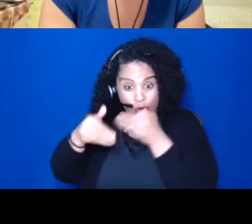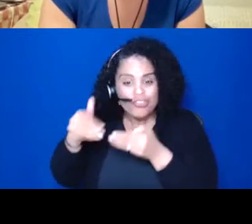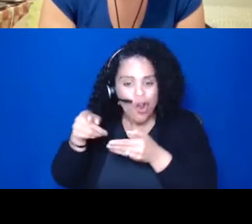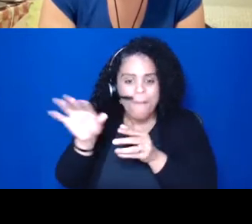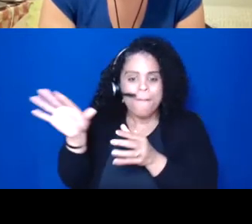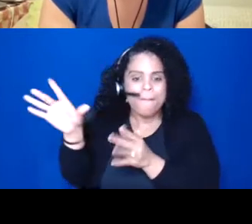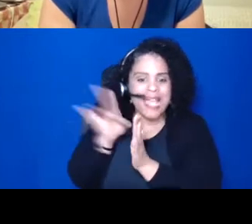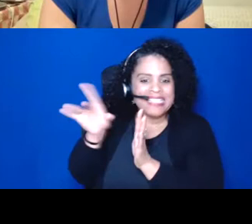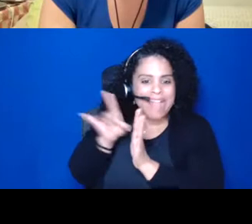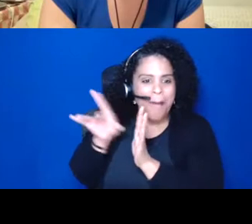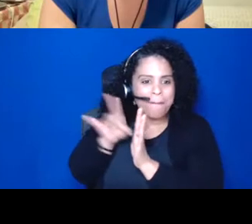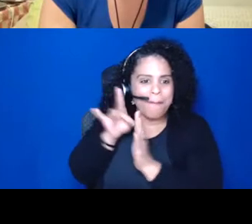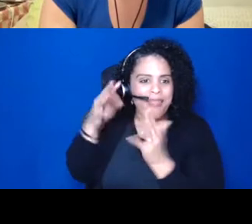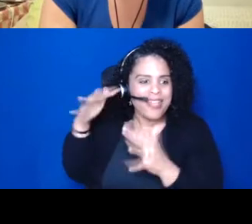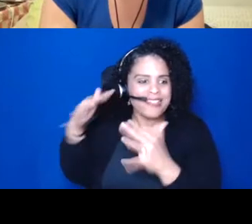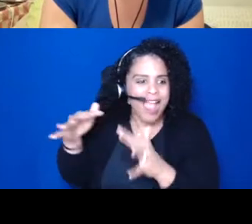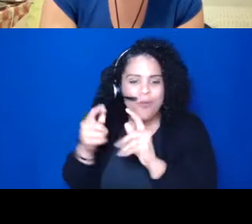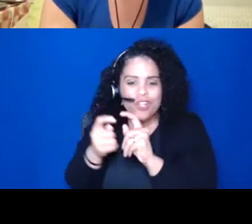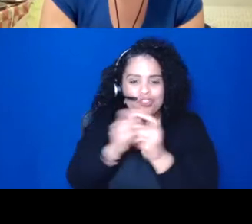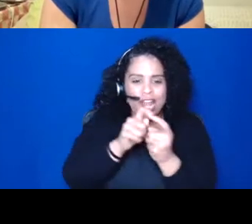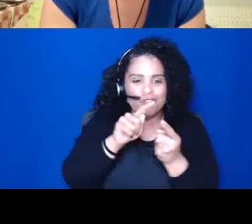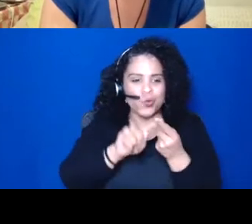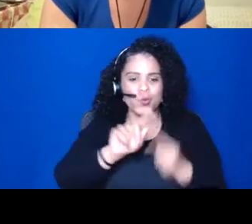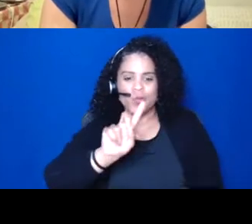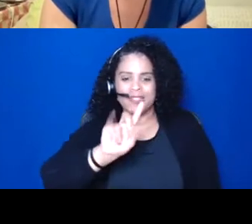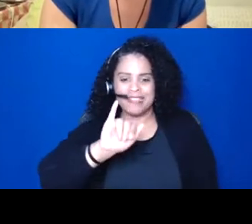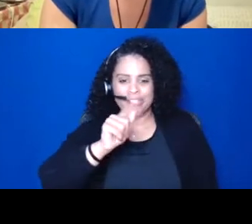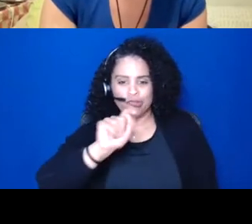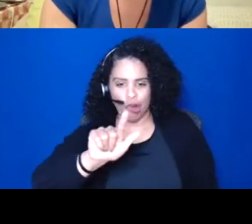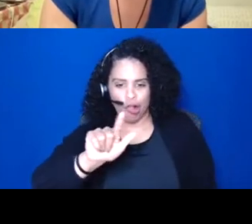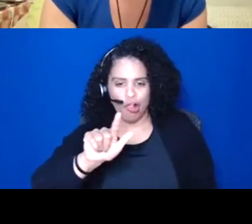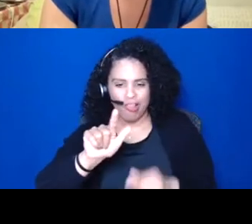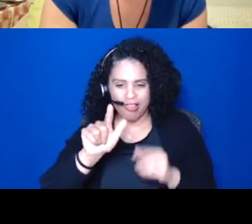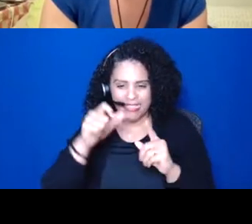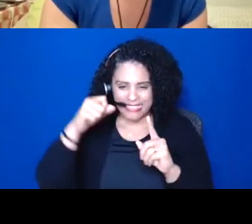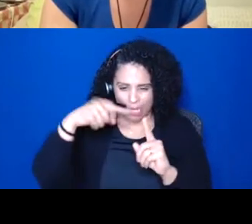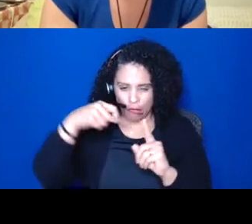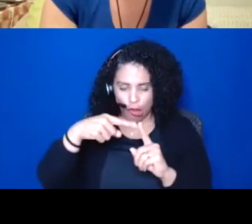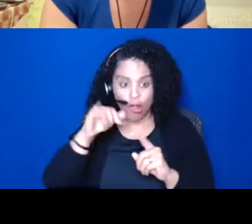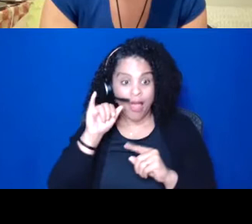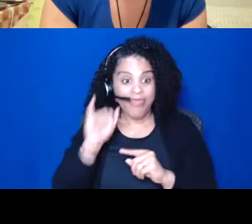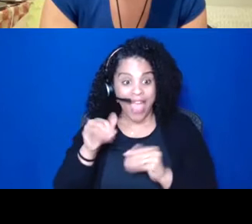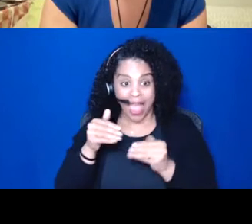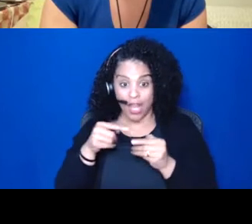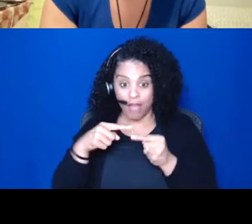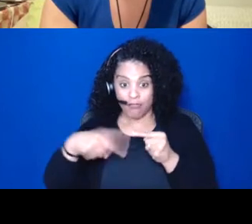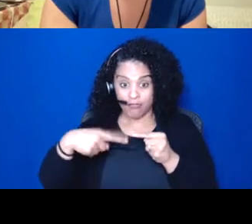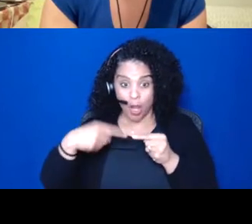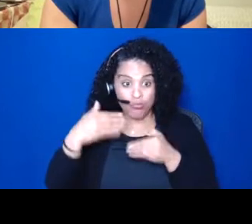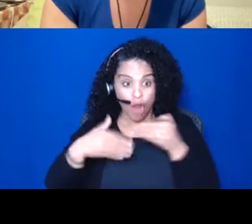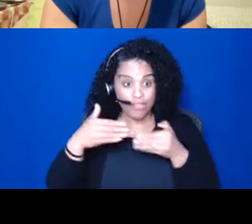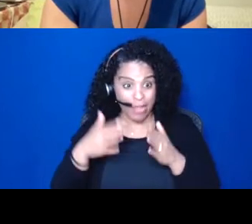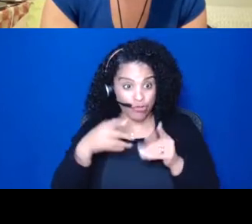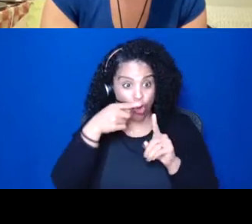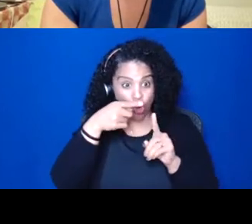and change them into a digital signal. That processor then transfers that